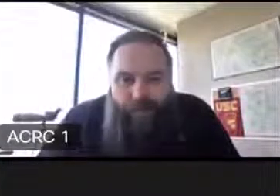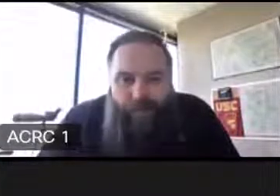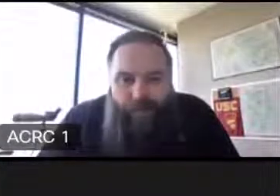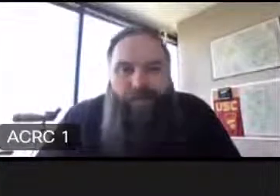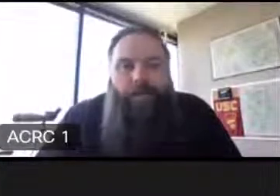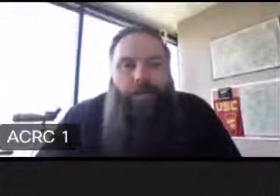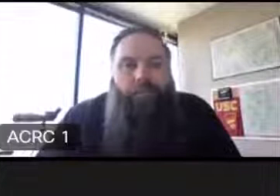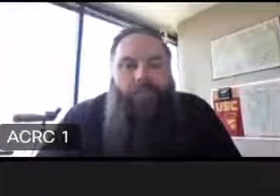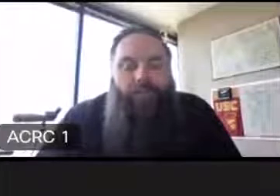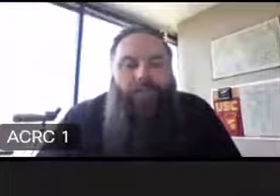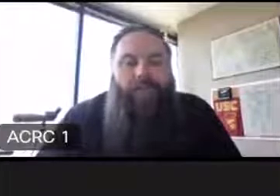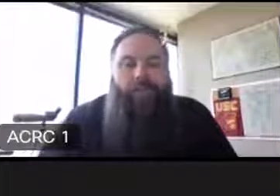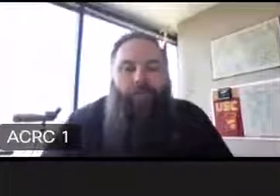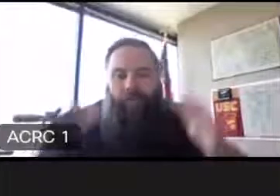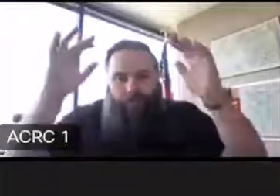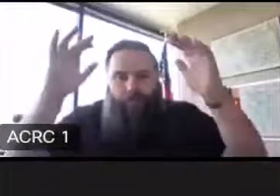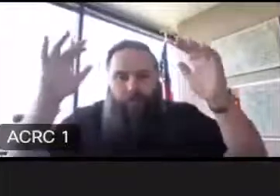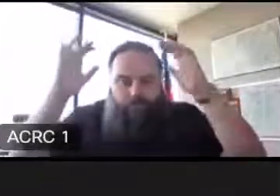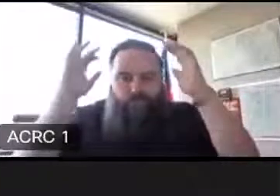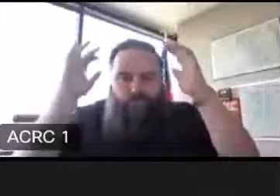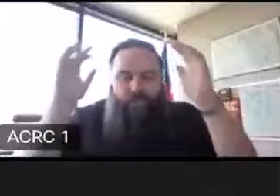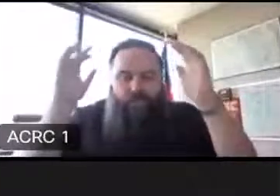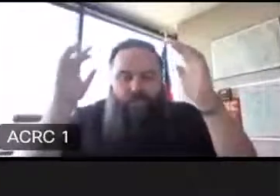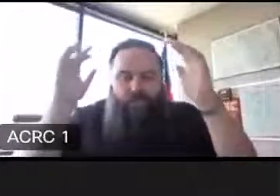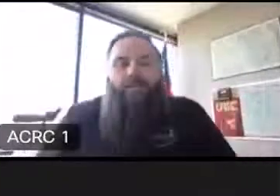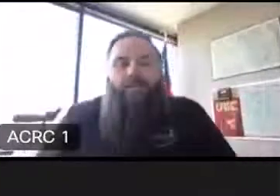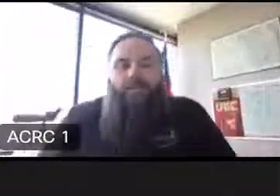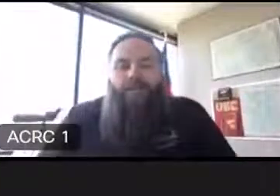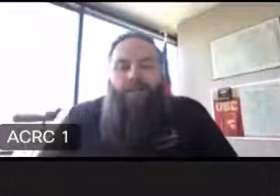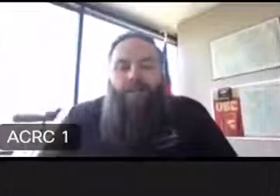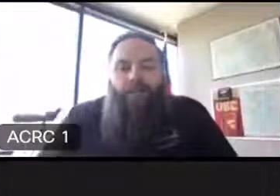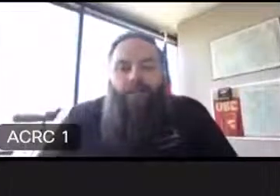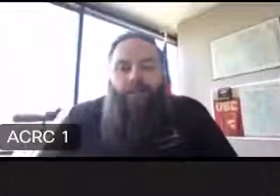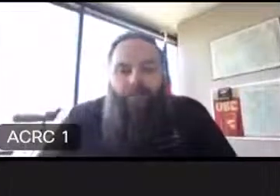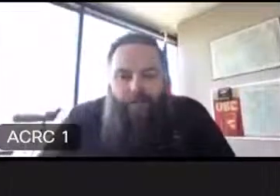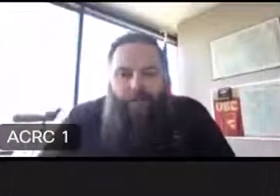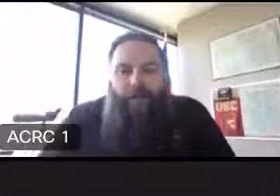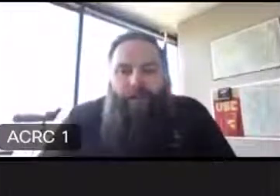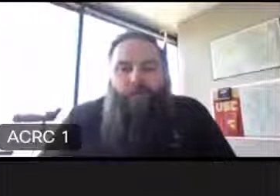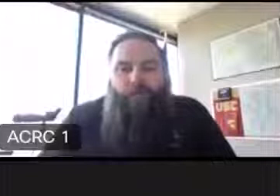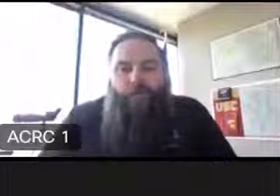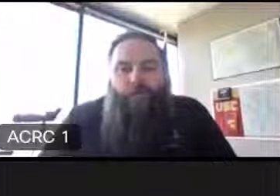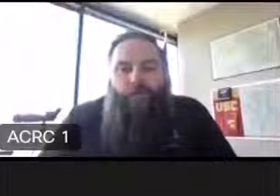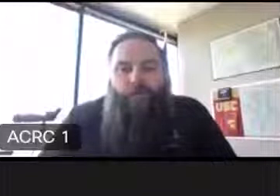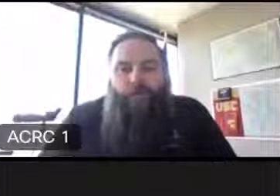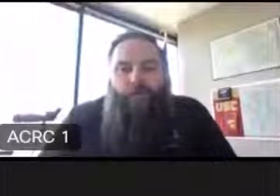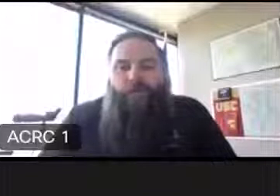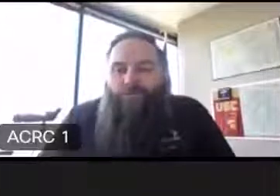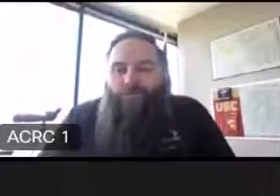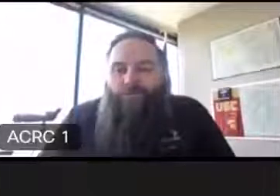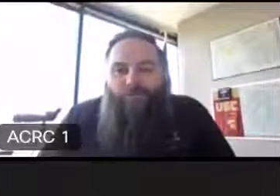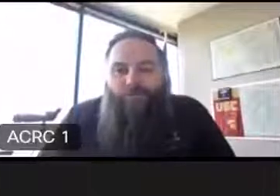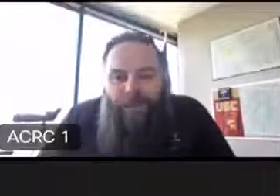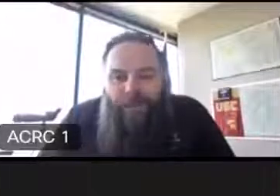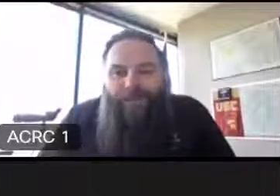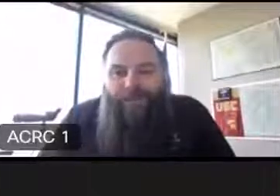process now that is really led by our associate client services directors that really, I feel, is so much better than